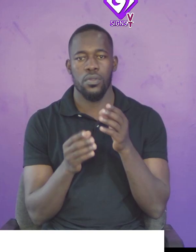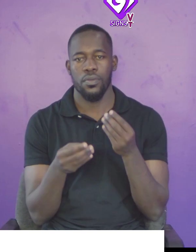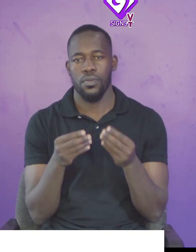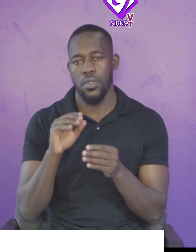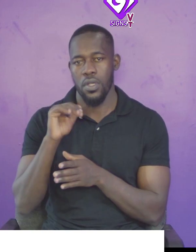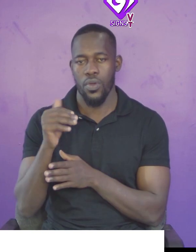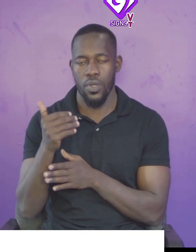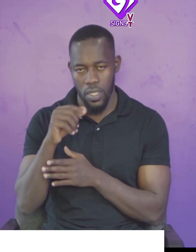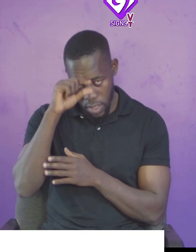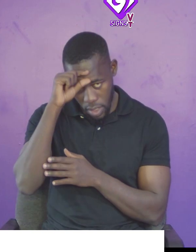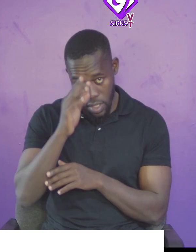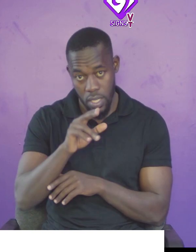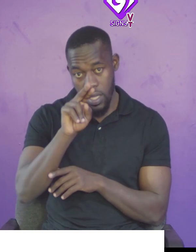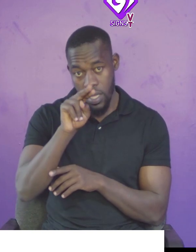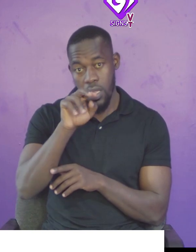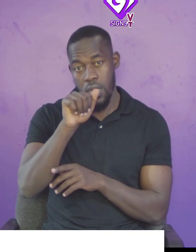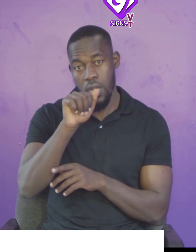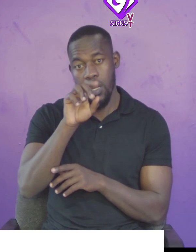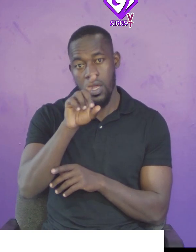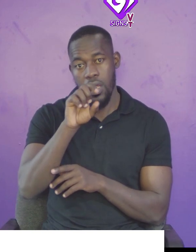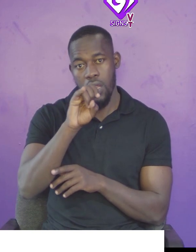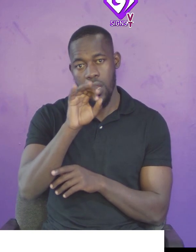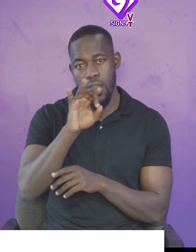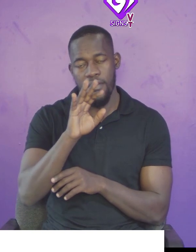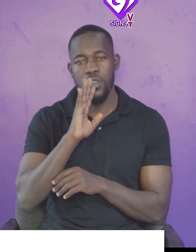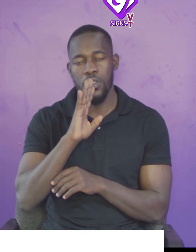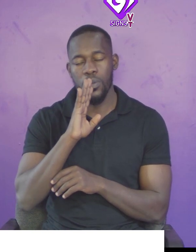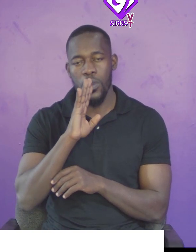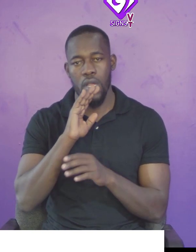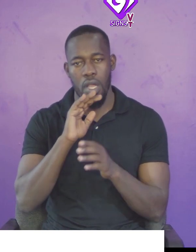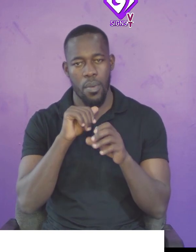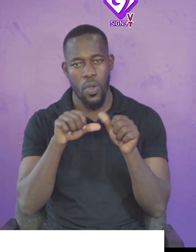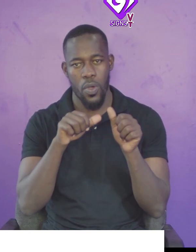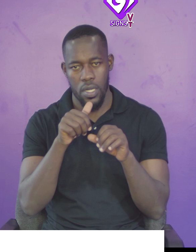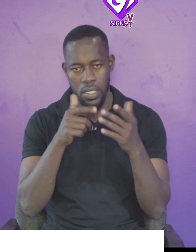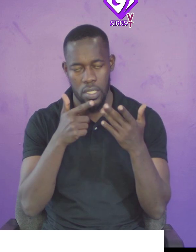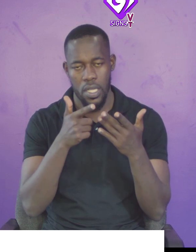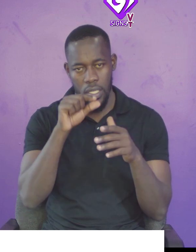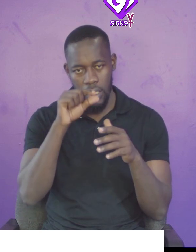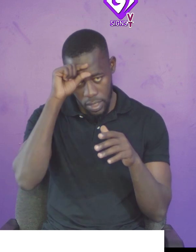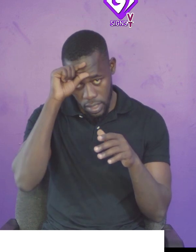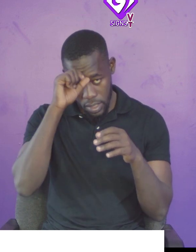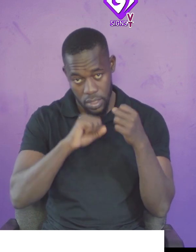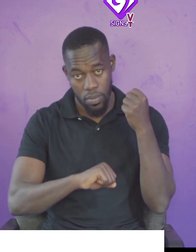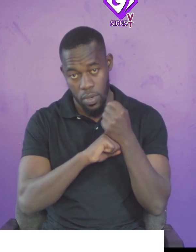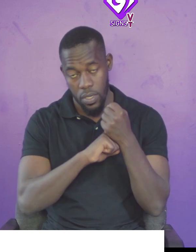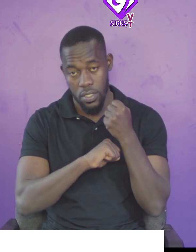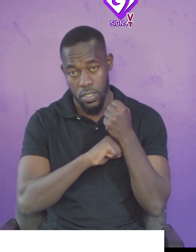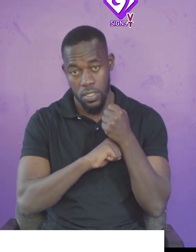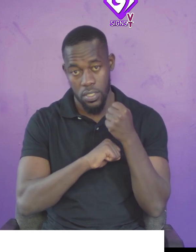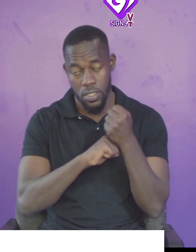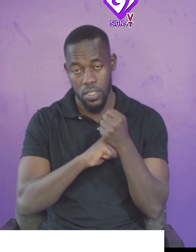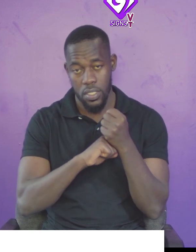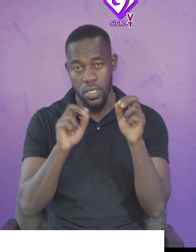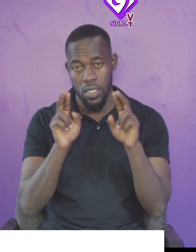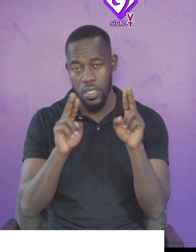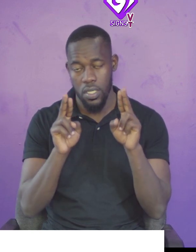Governor Nadif Jama highlighted the administration's commitment to supporting persons